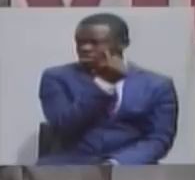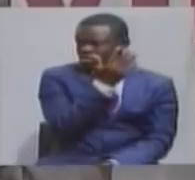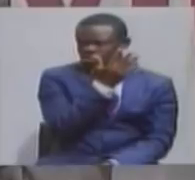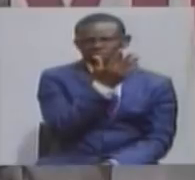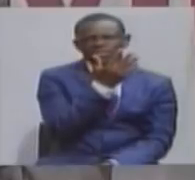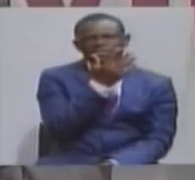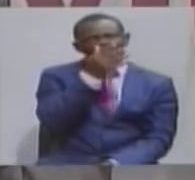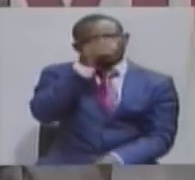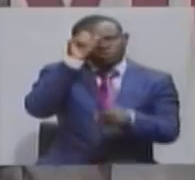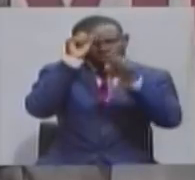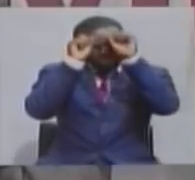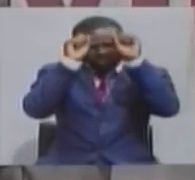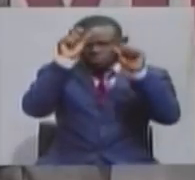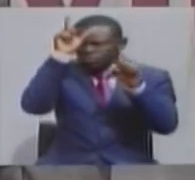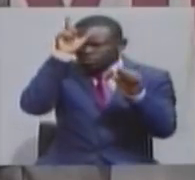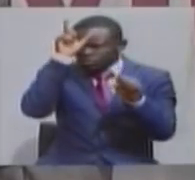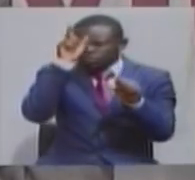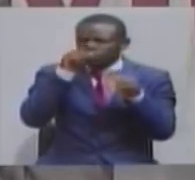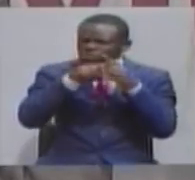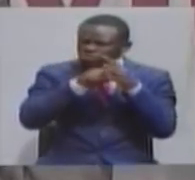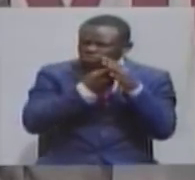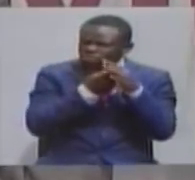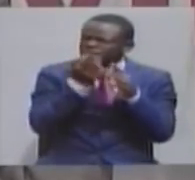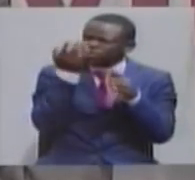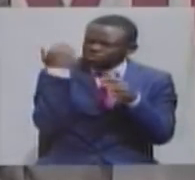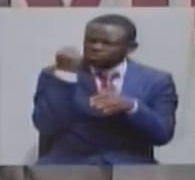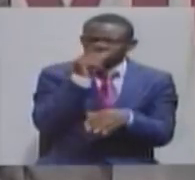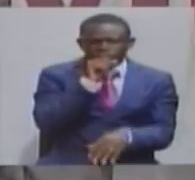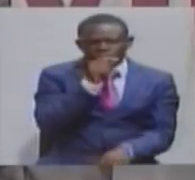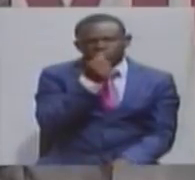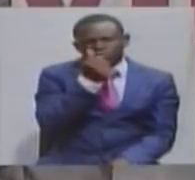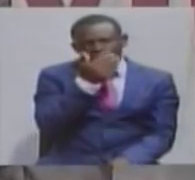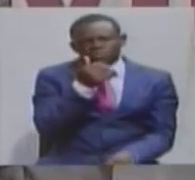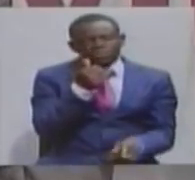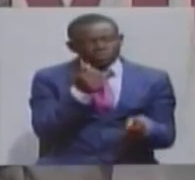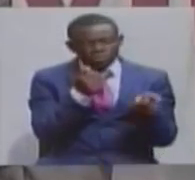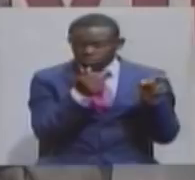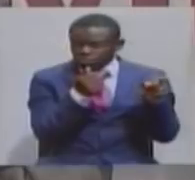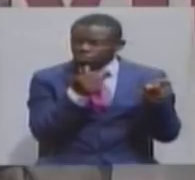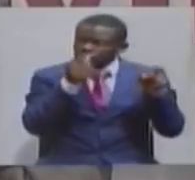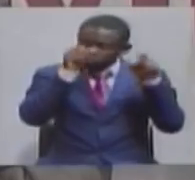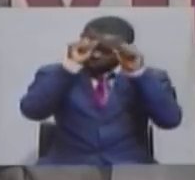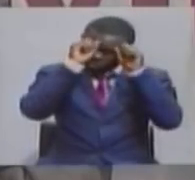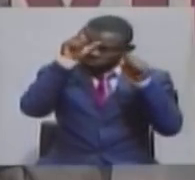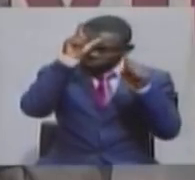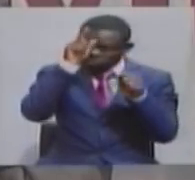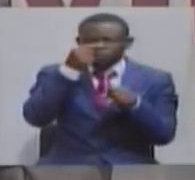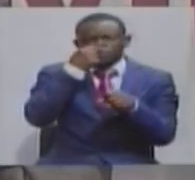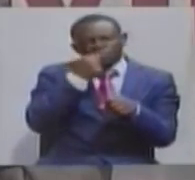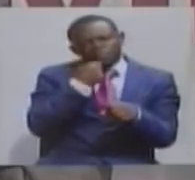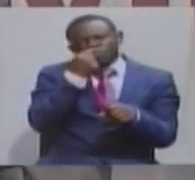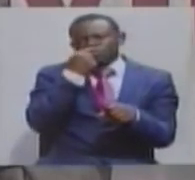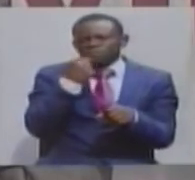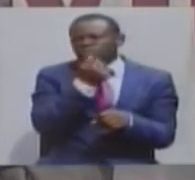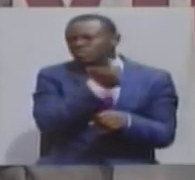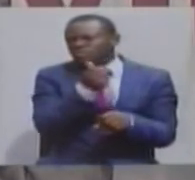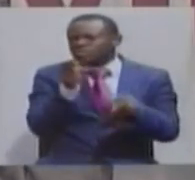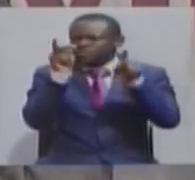with anybody and with everybody, and that he wanted people to come up with the issues that they wanted to bring to the dialogue